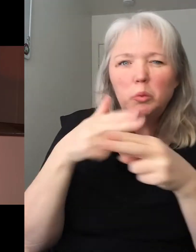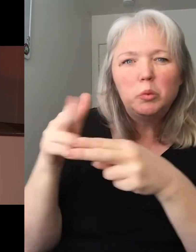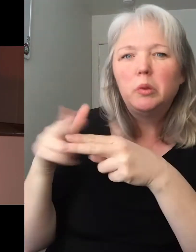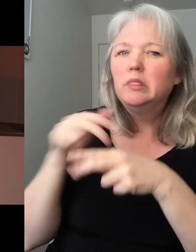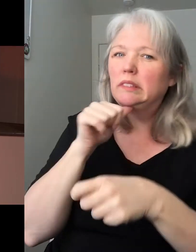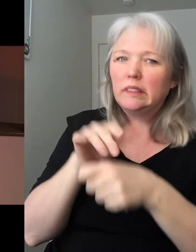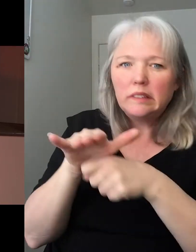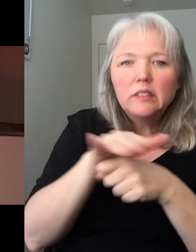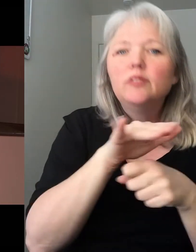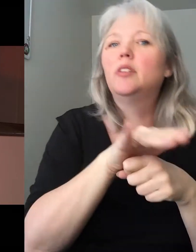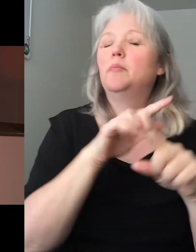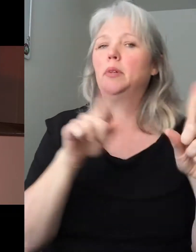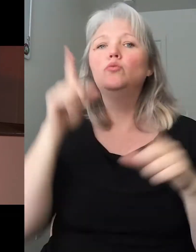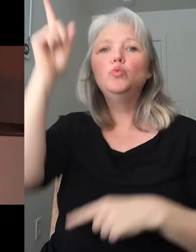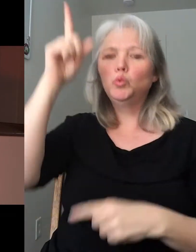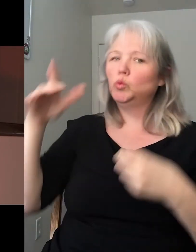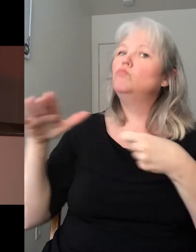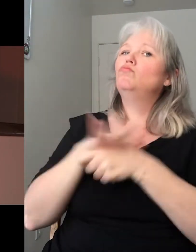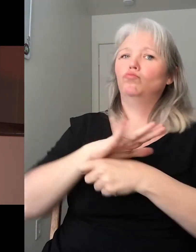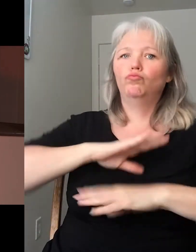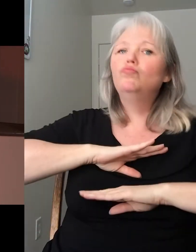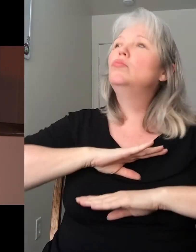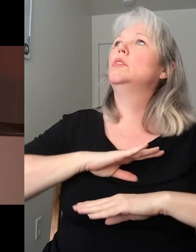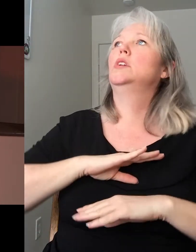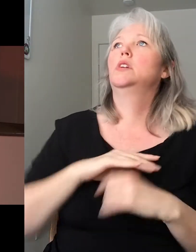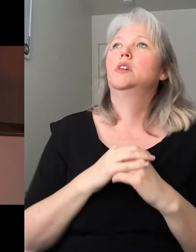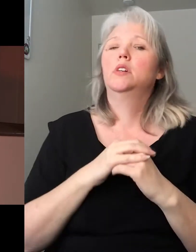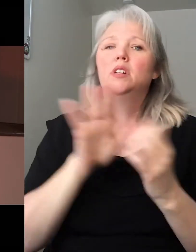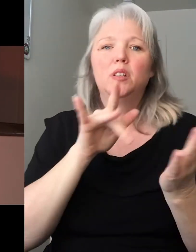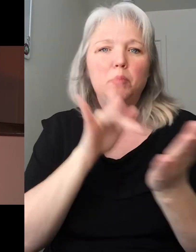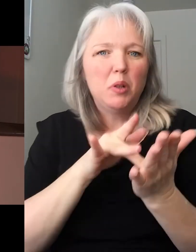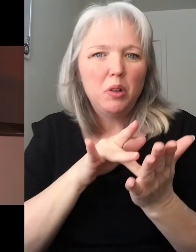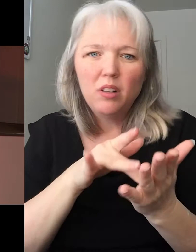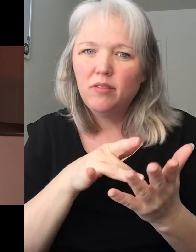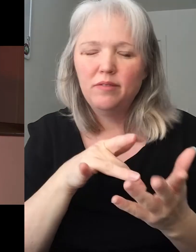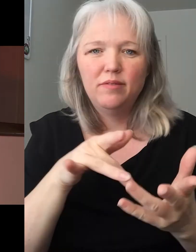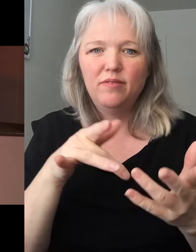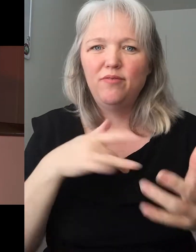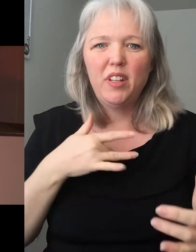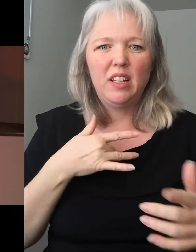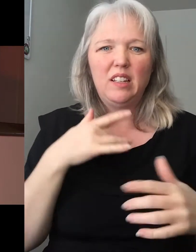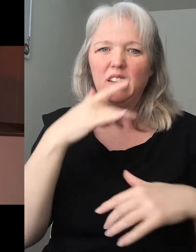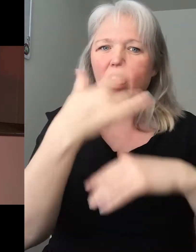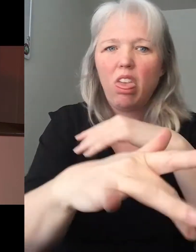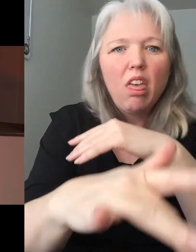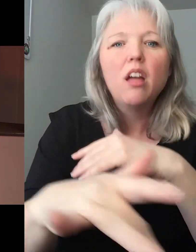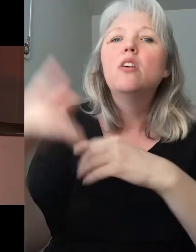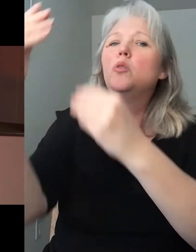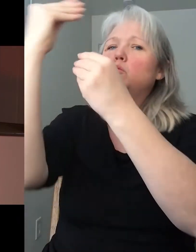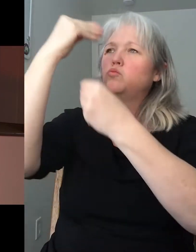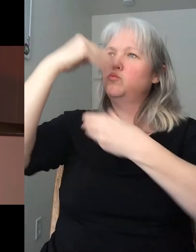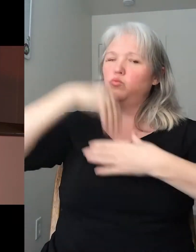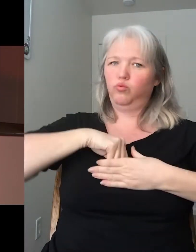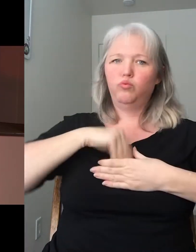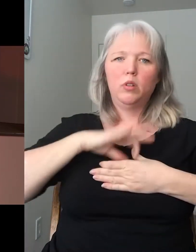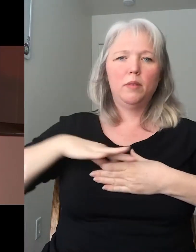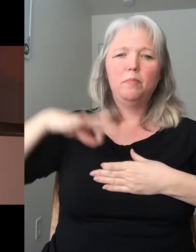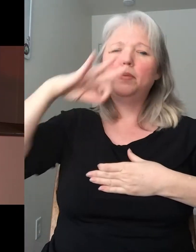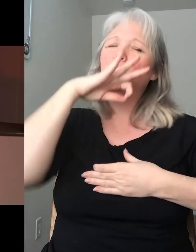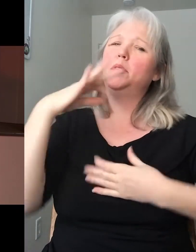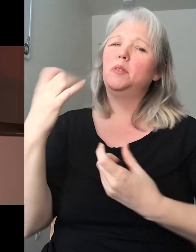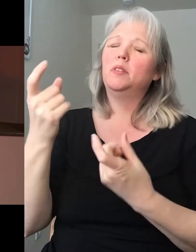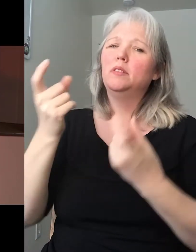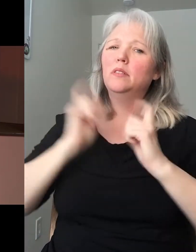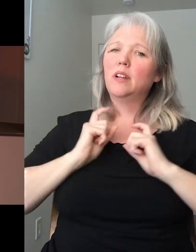our fullness. In the midst of this vacuum, you fill us with your spirit and you give us a confident spirit that you are at